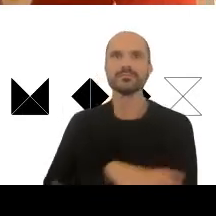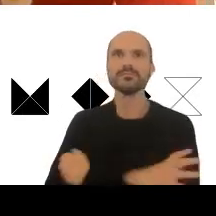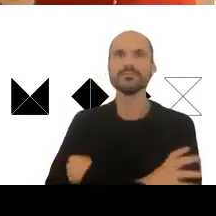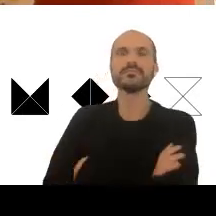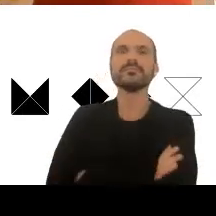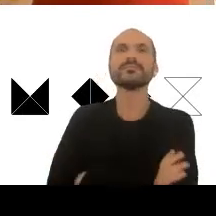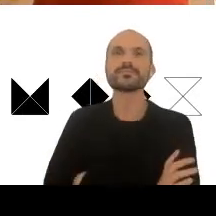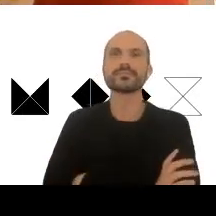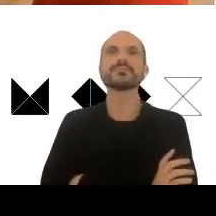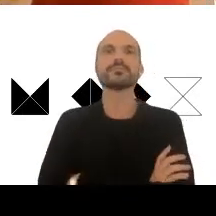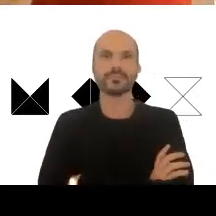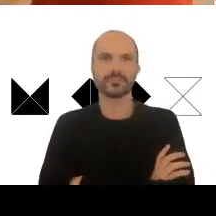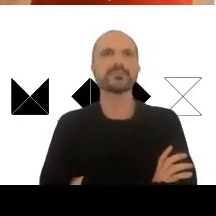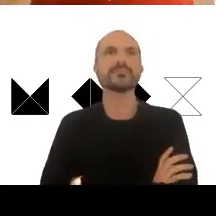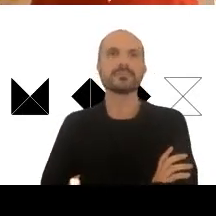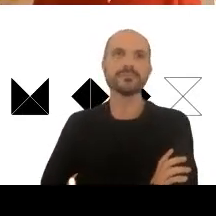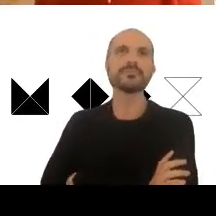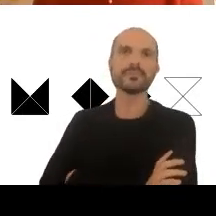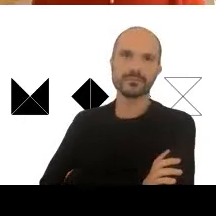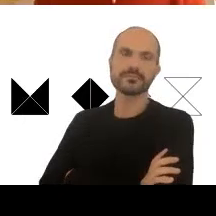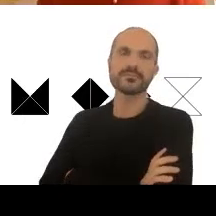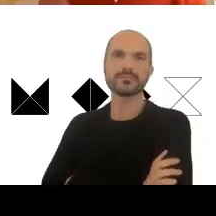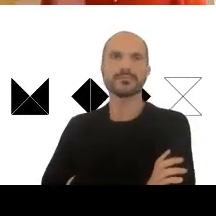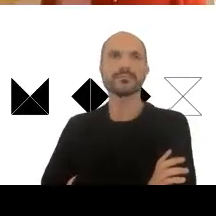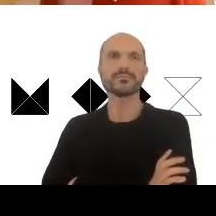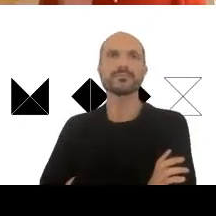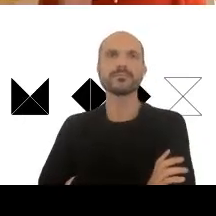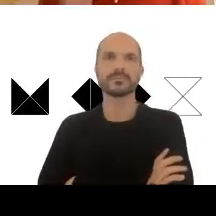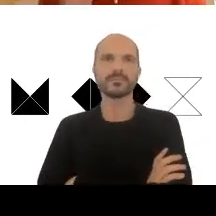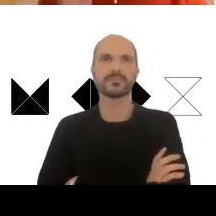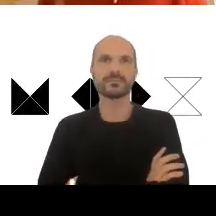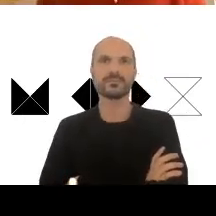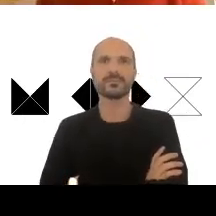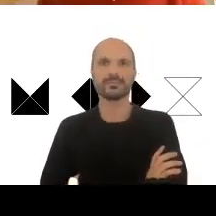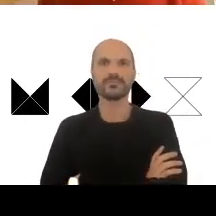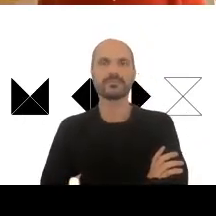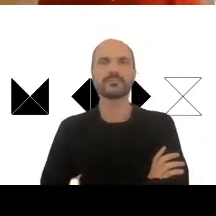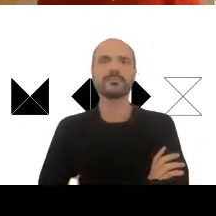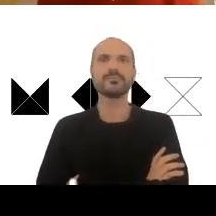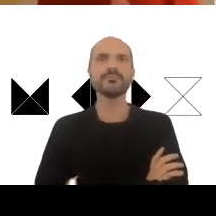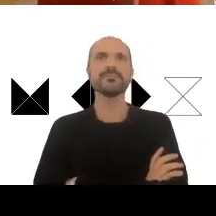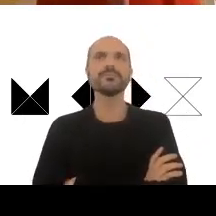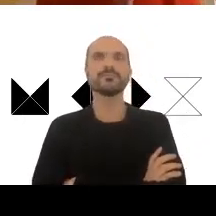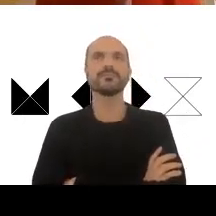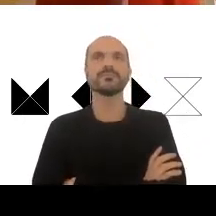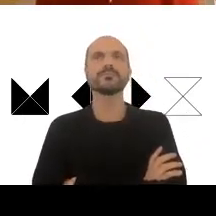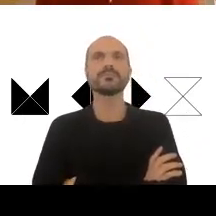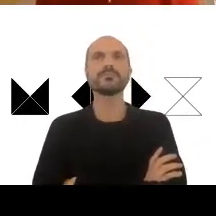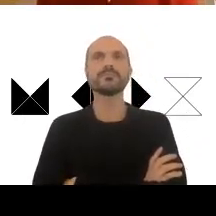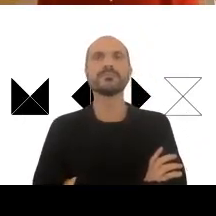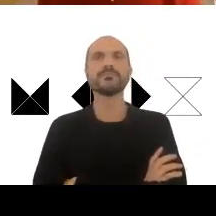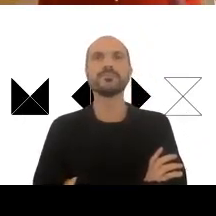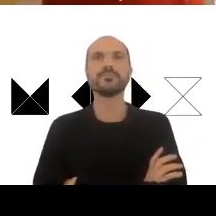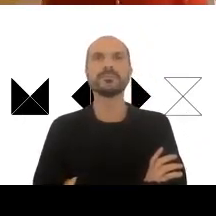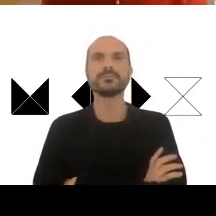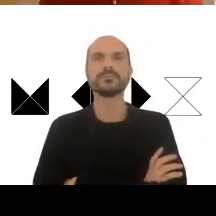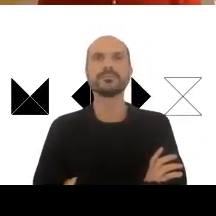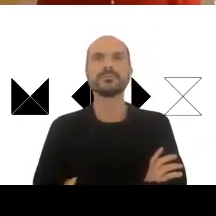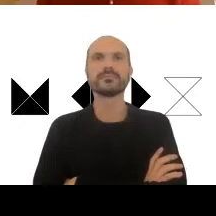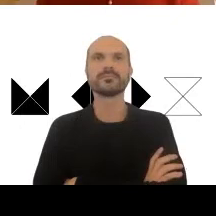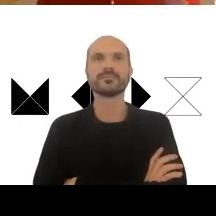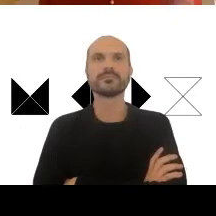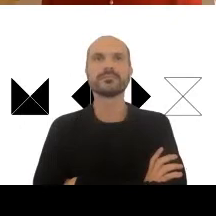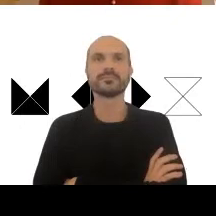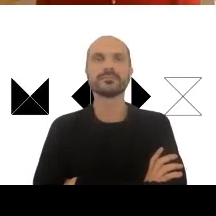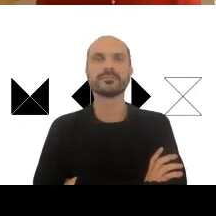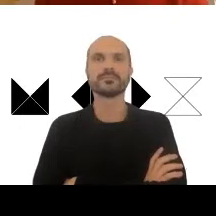came in blocks, in panels. So with the facade on it, the CLT, the